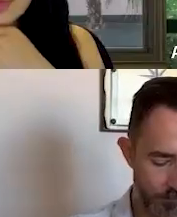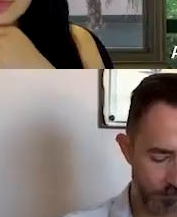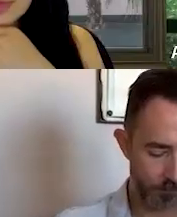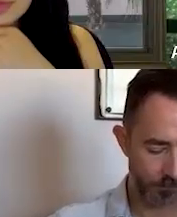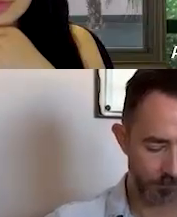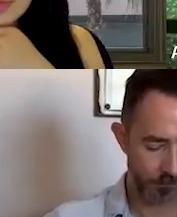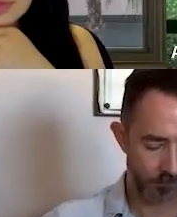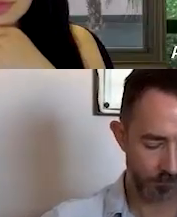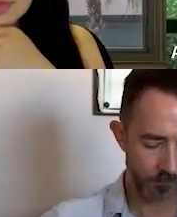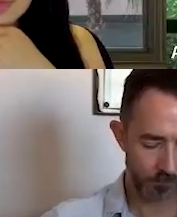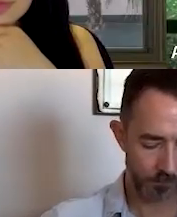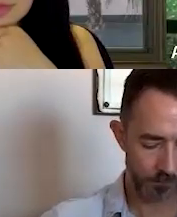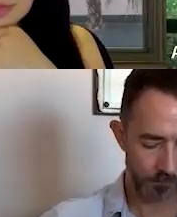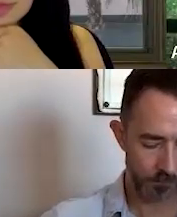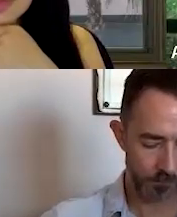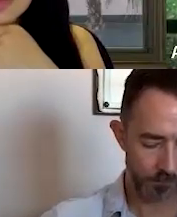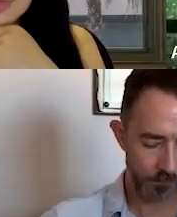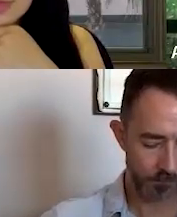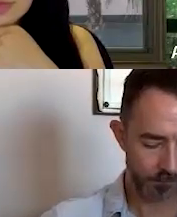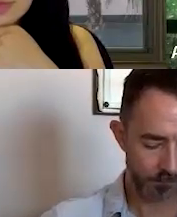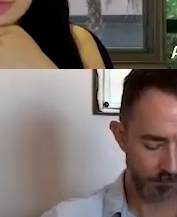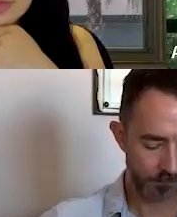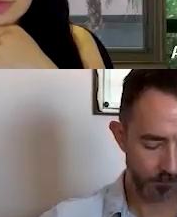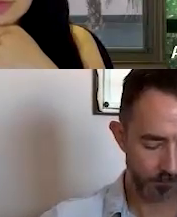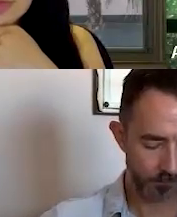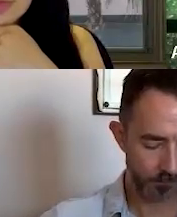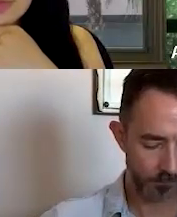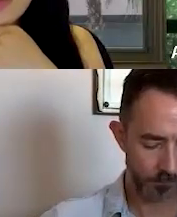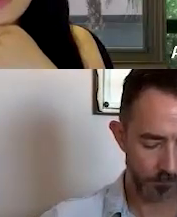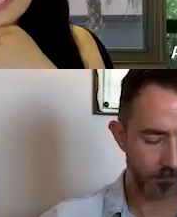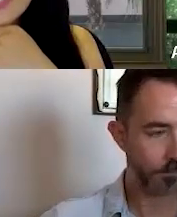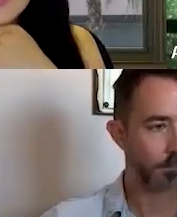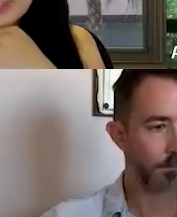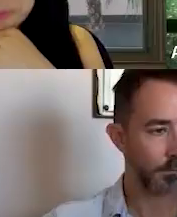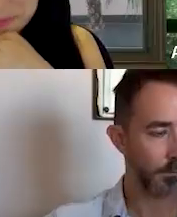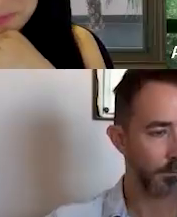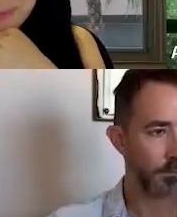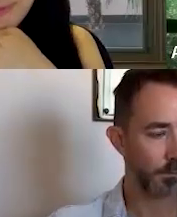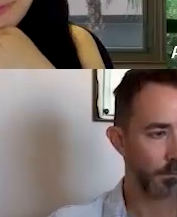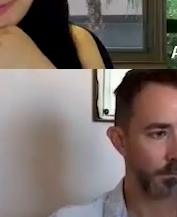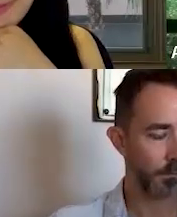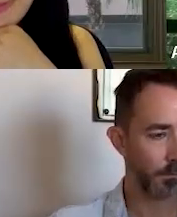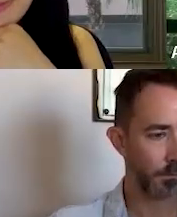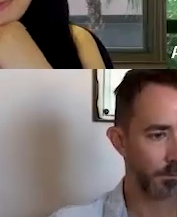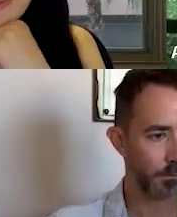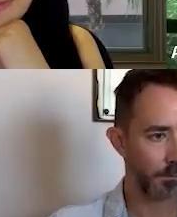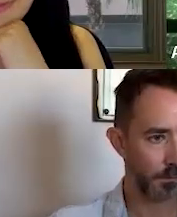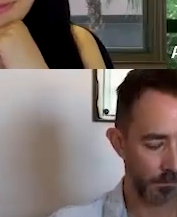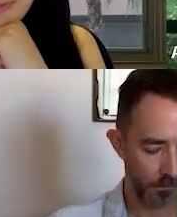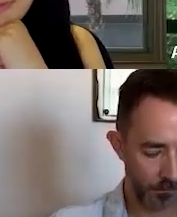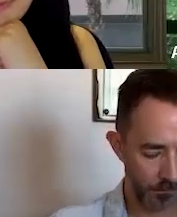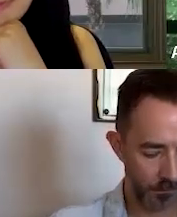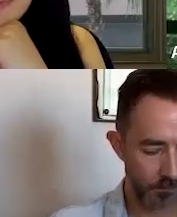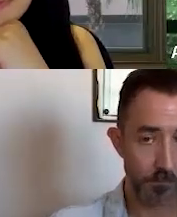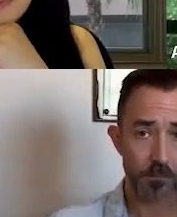primary care doctor, your school and education, your truancy officer, if you have a probation officer,